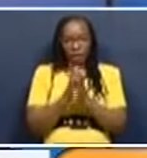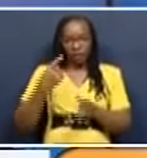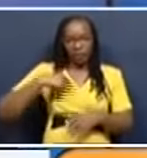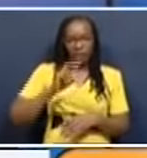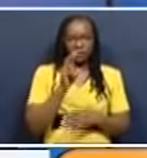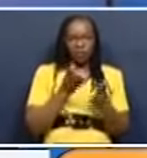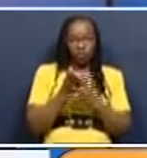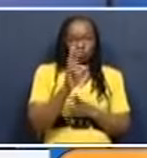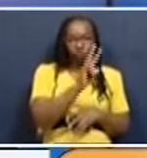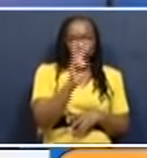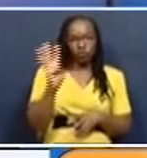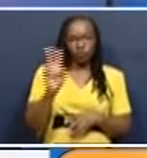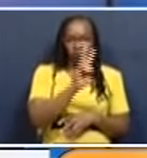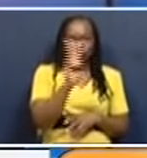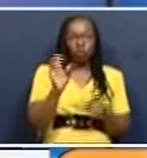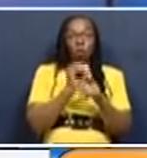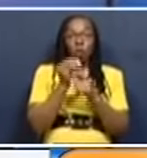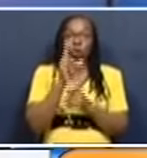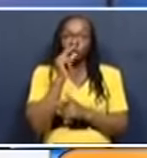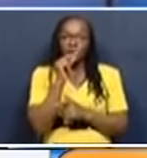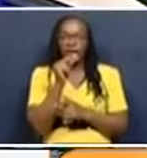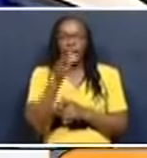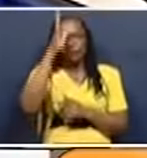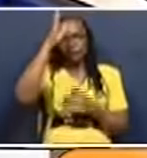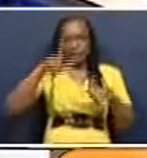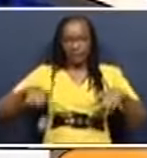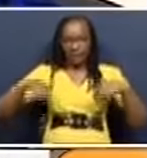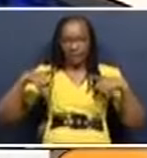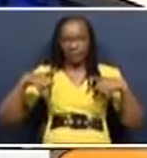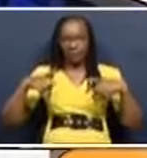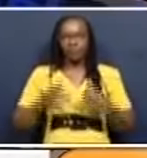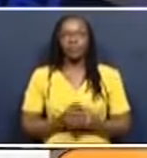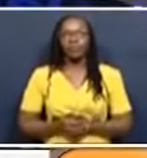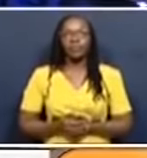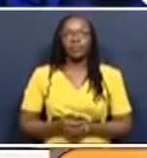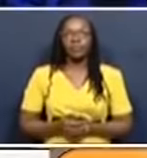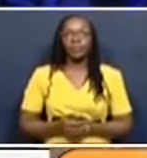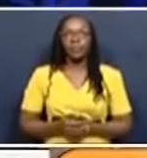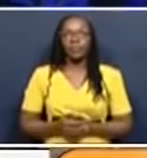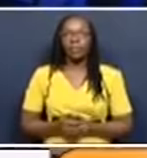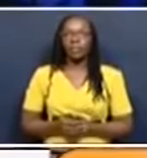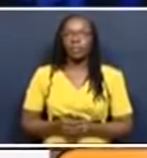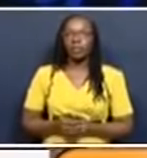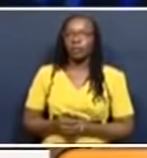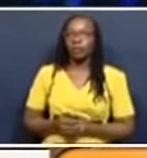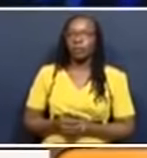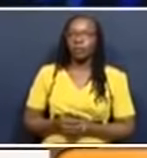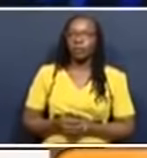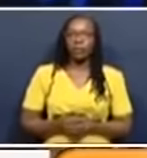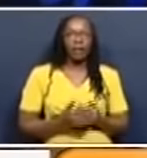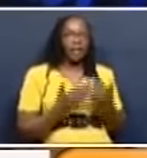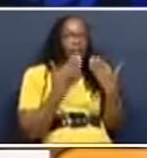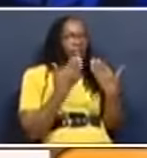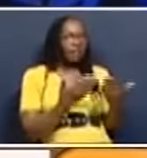using the hashtag SundayLive. Archbishop Eliud Wabukala, thank you so much for making time for us tonight. It's been a few days on the